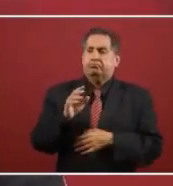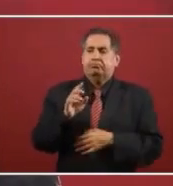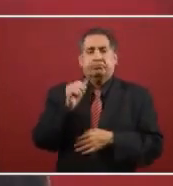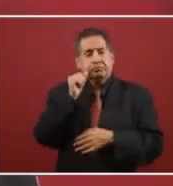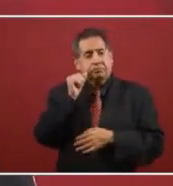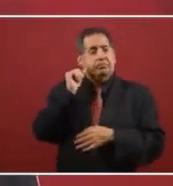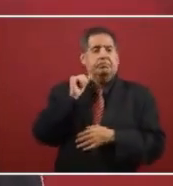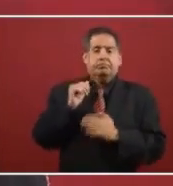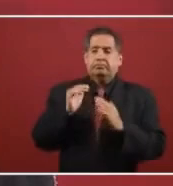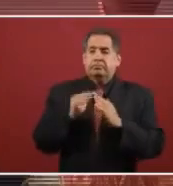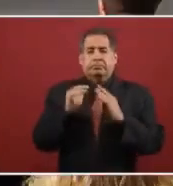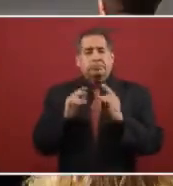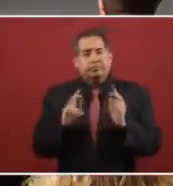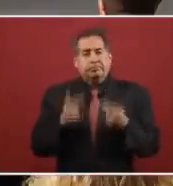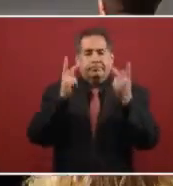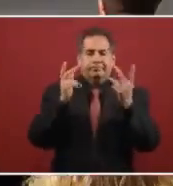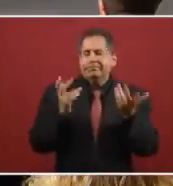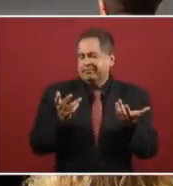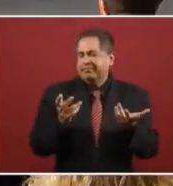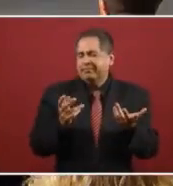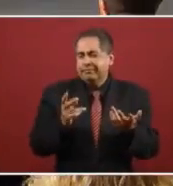this matter.